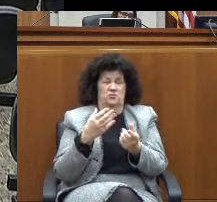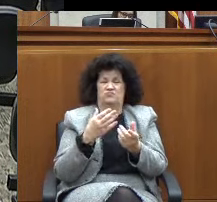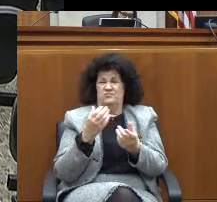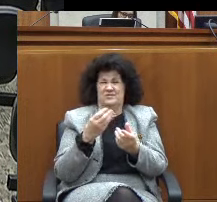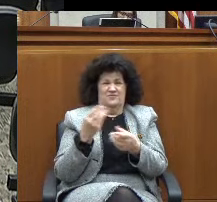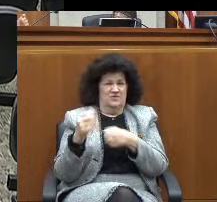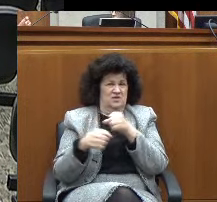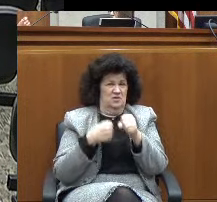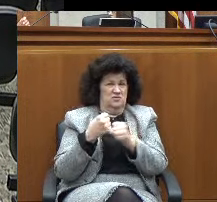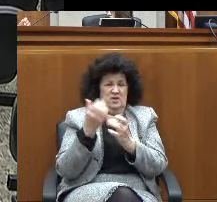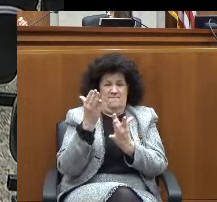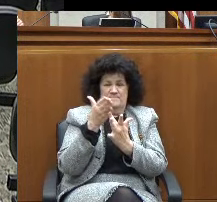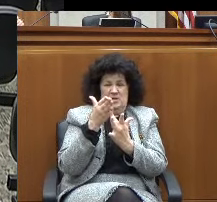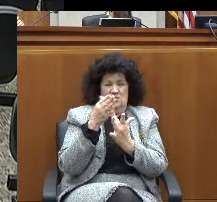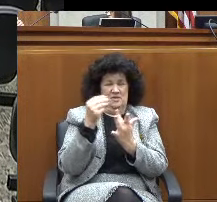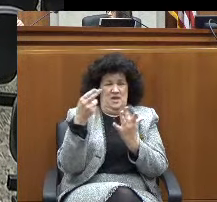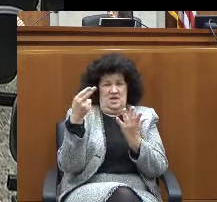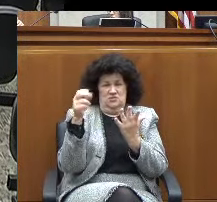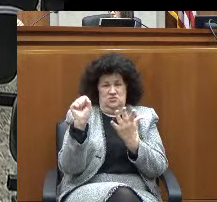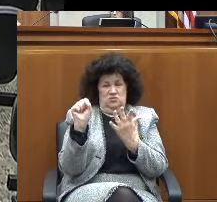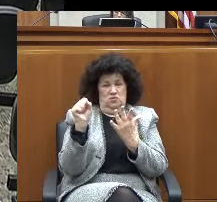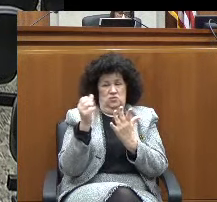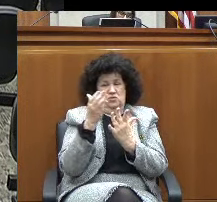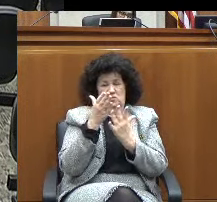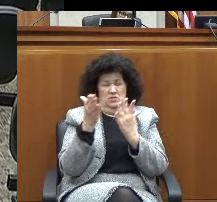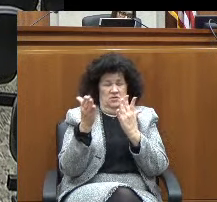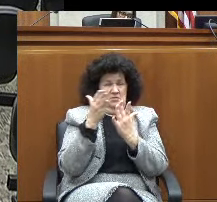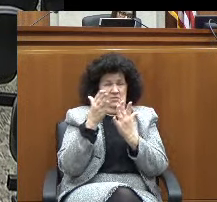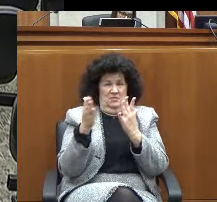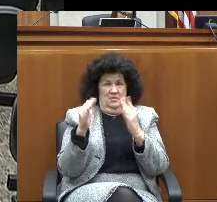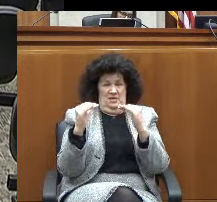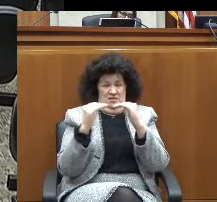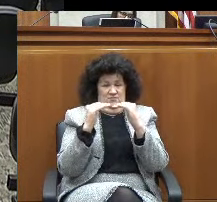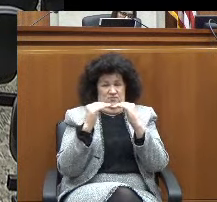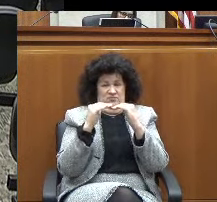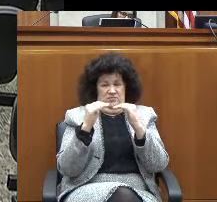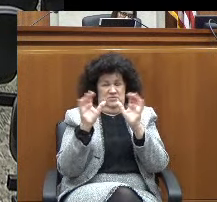high school degree and certification is